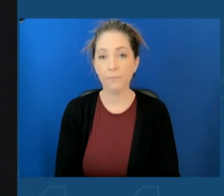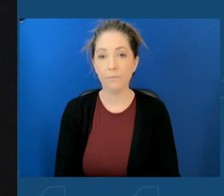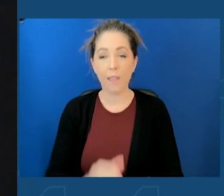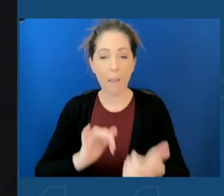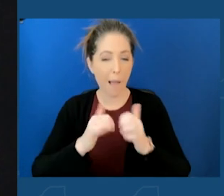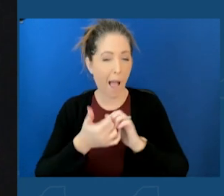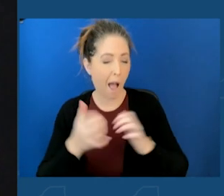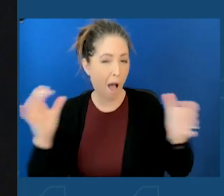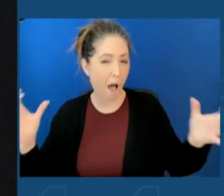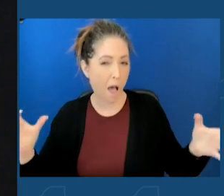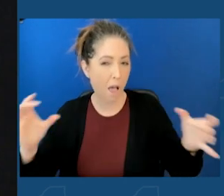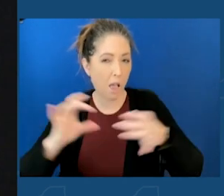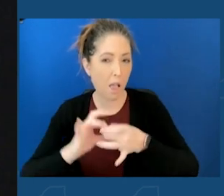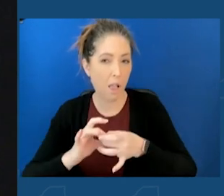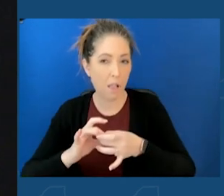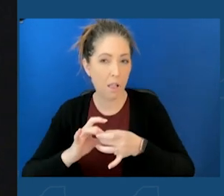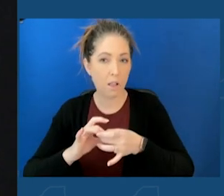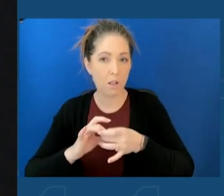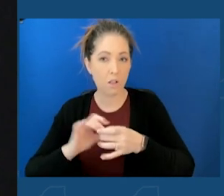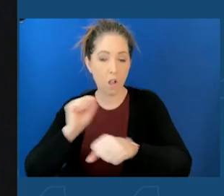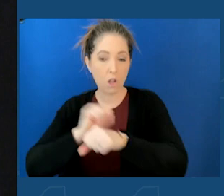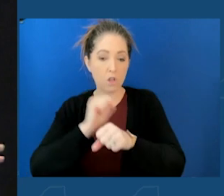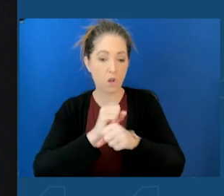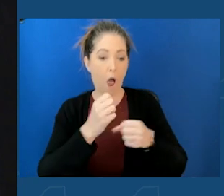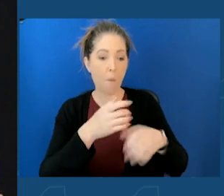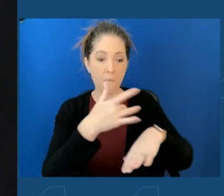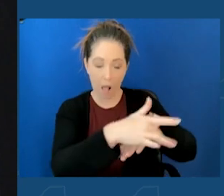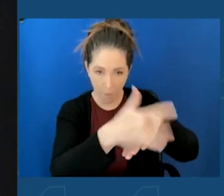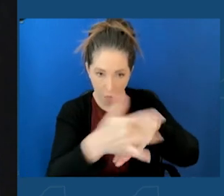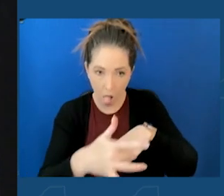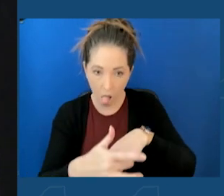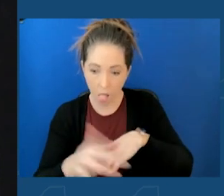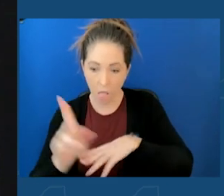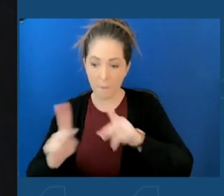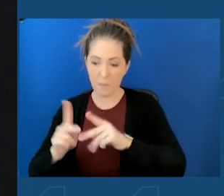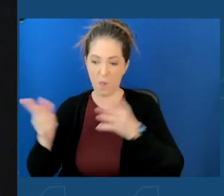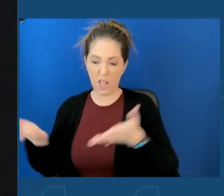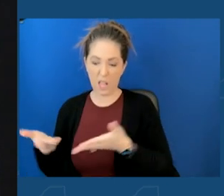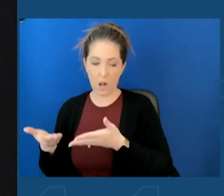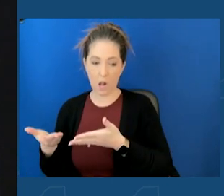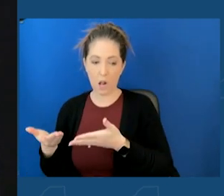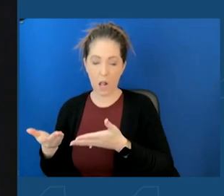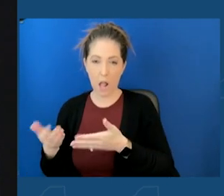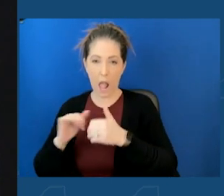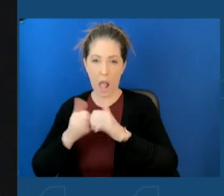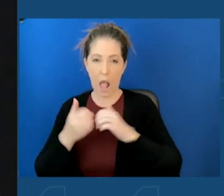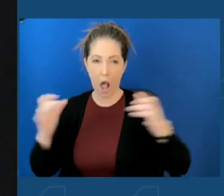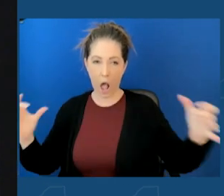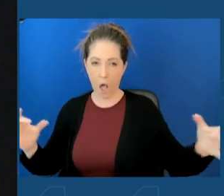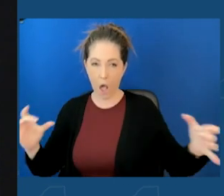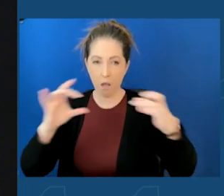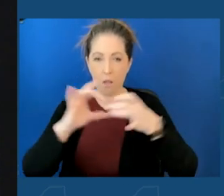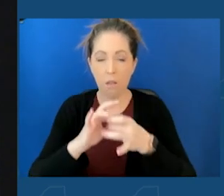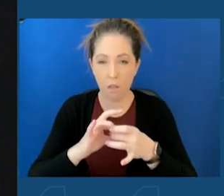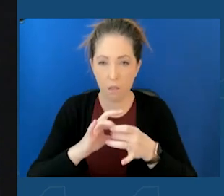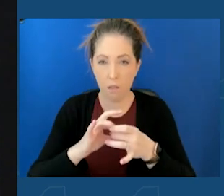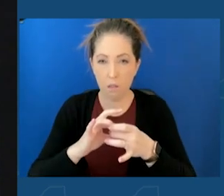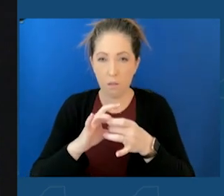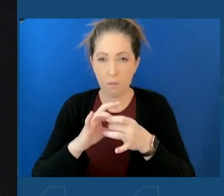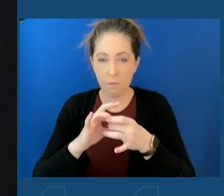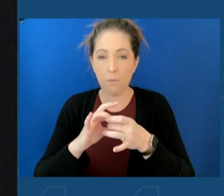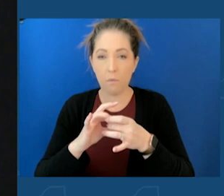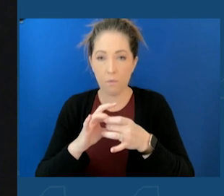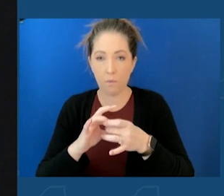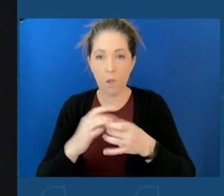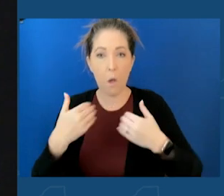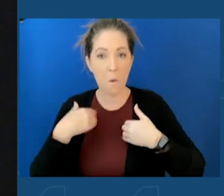the jobs openings are there, the people are over here, how do you blend the two? I think we have some young people